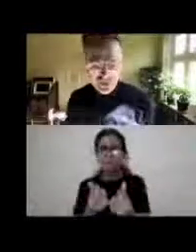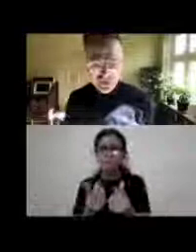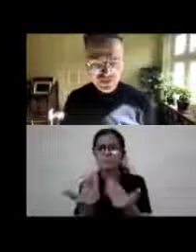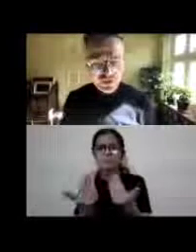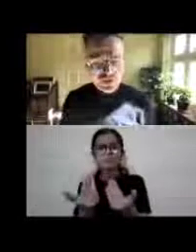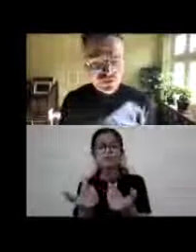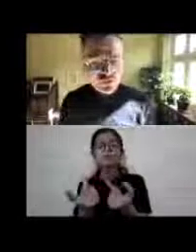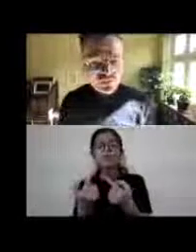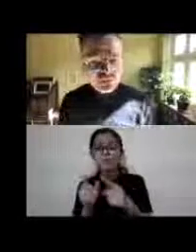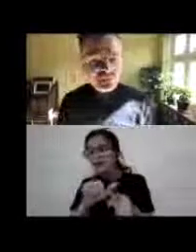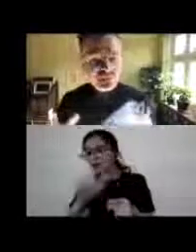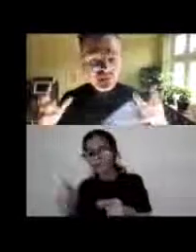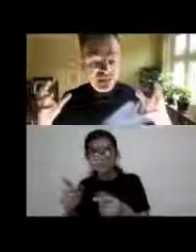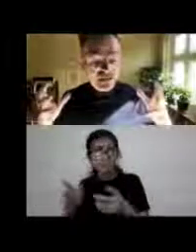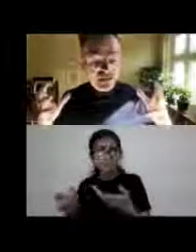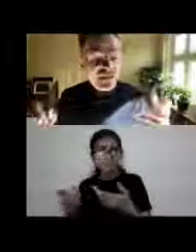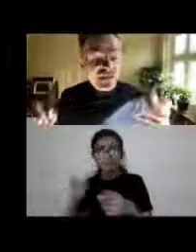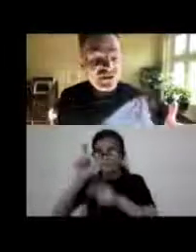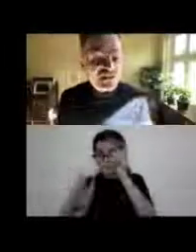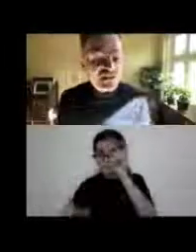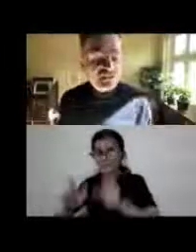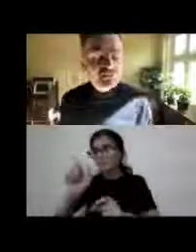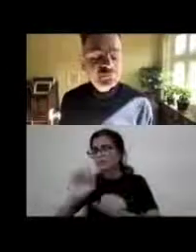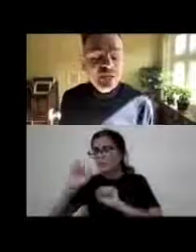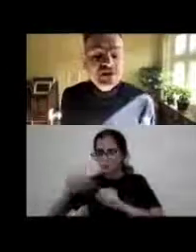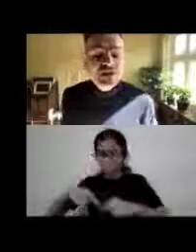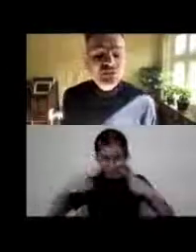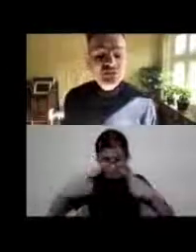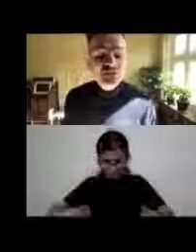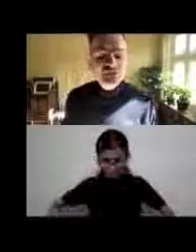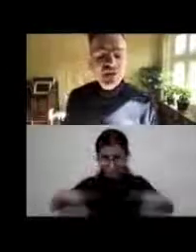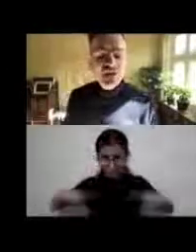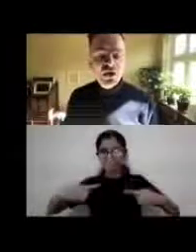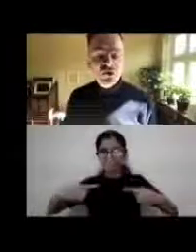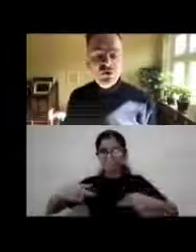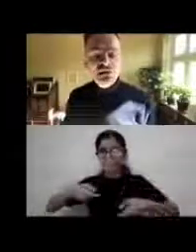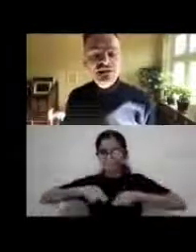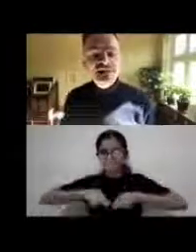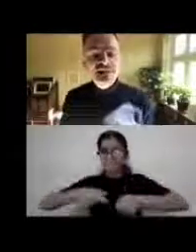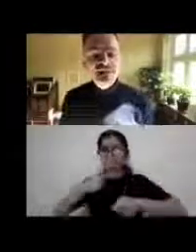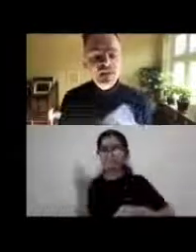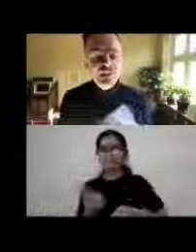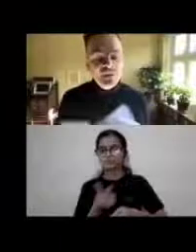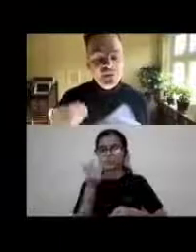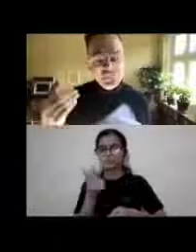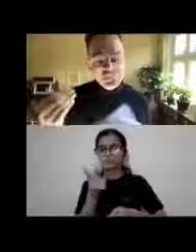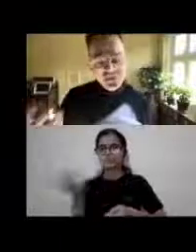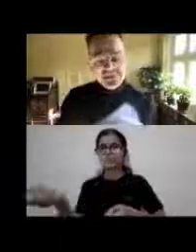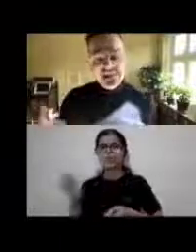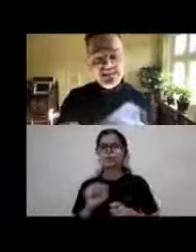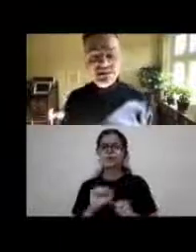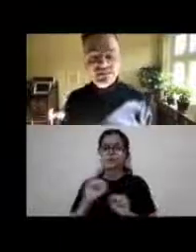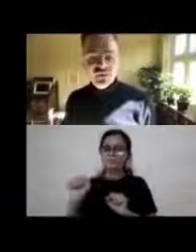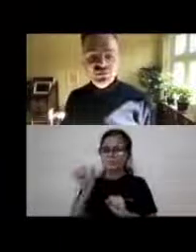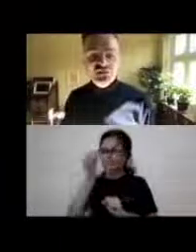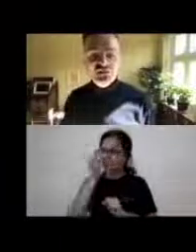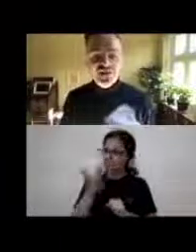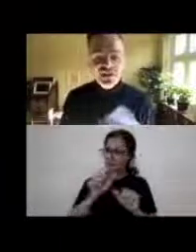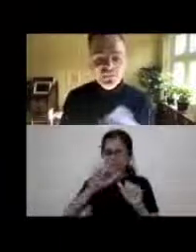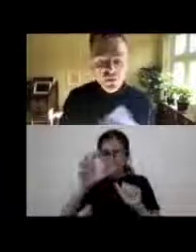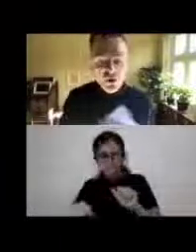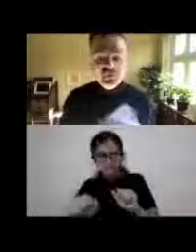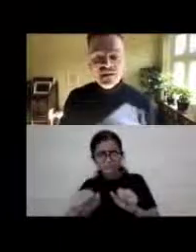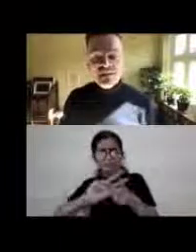ensure that also people, wheelchair users, could easily assess